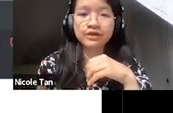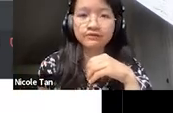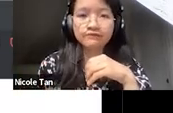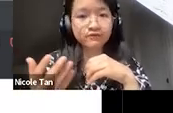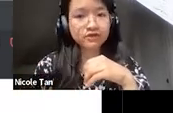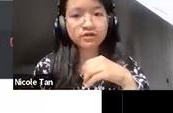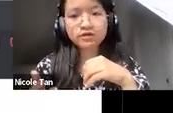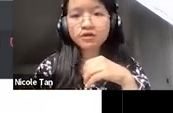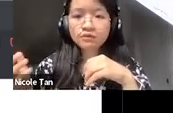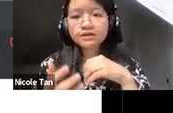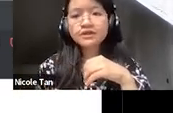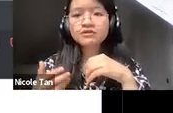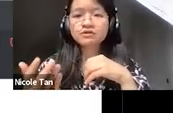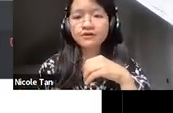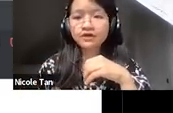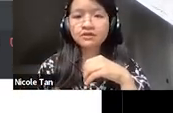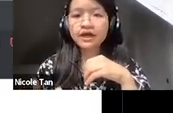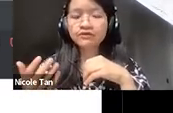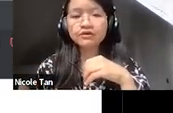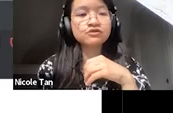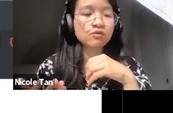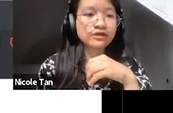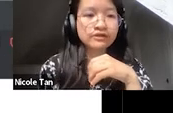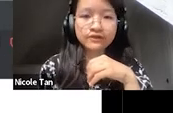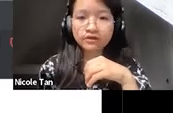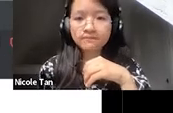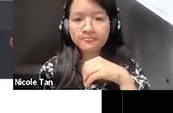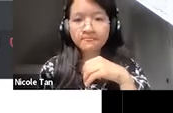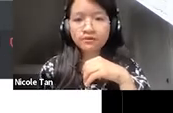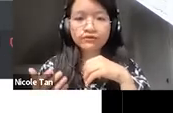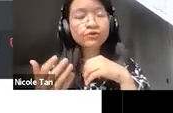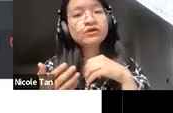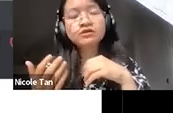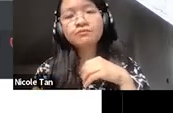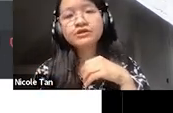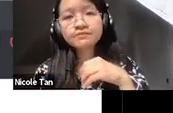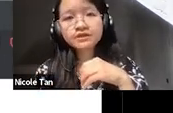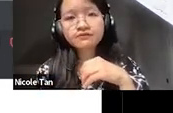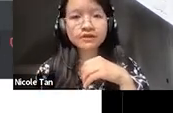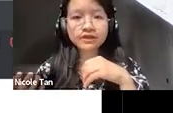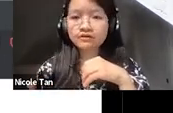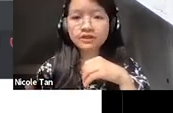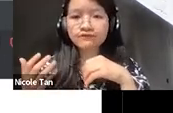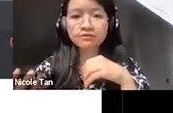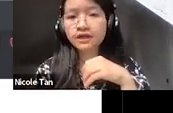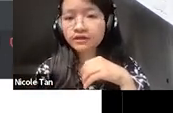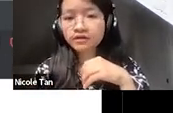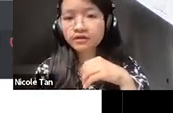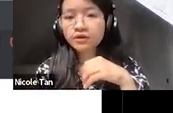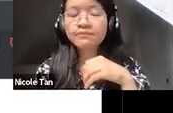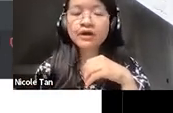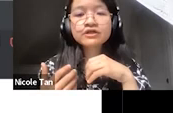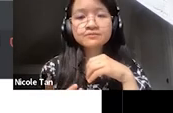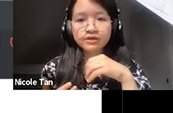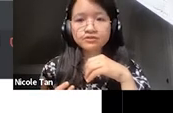shopping online for furniture, we sent out a survey to gather initial quantitative data. We recruited adult participants from the Carroll Center for the Blind